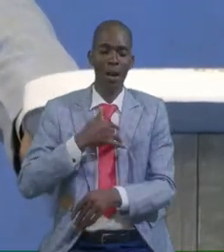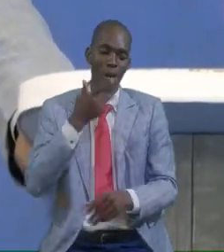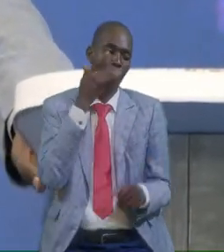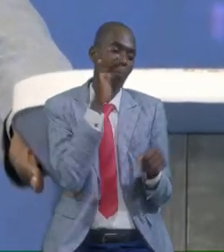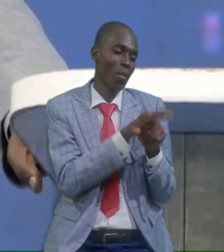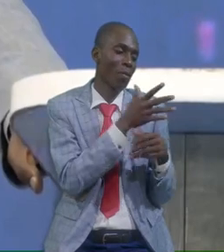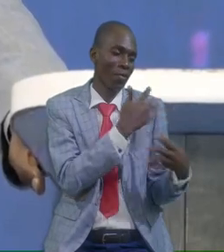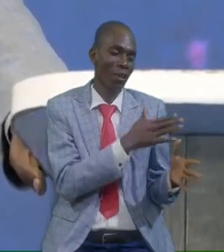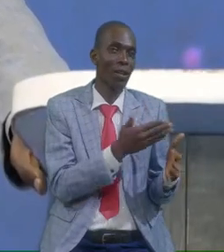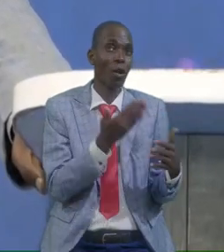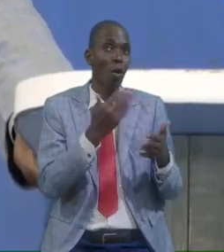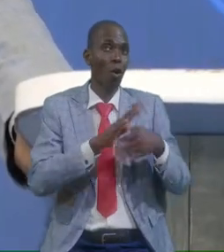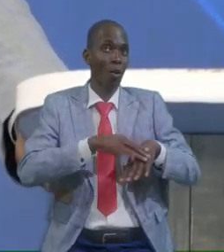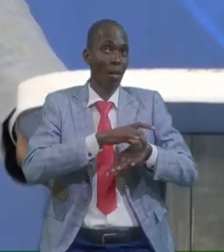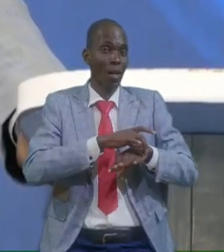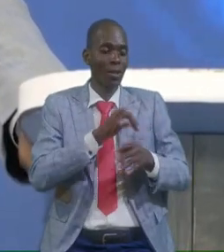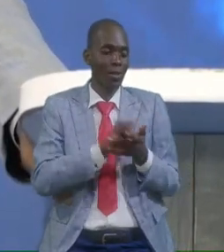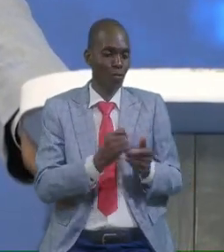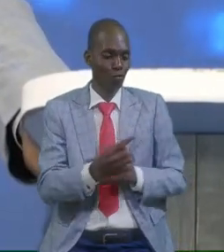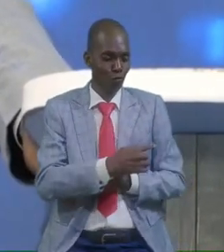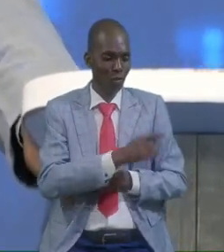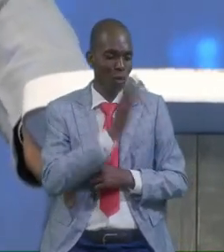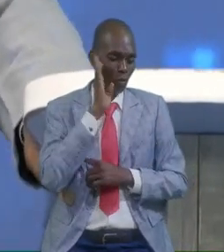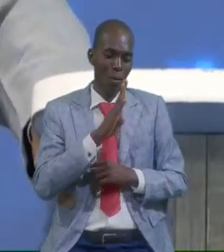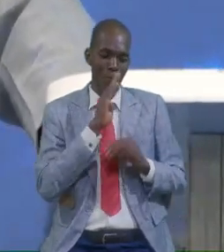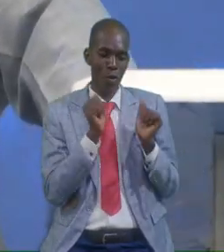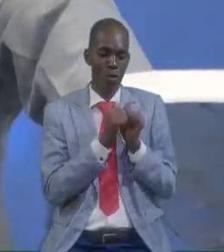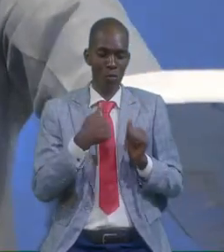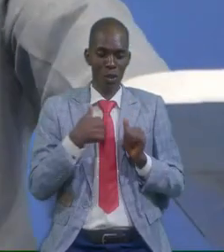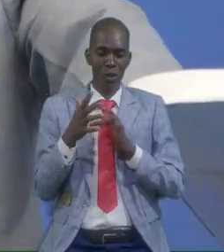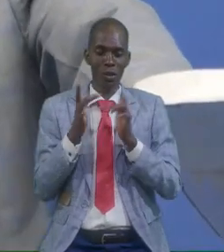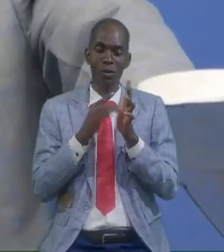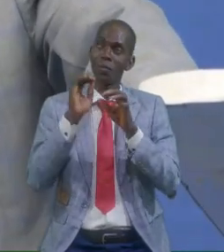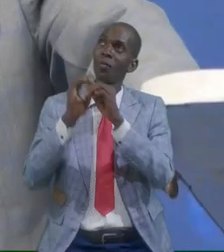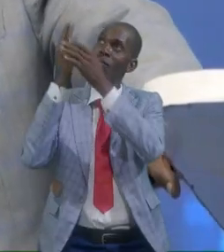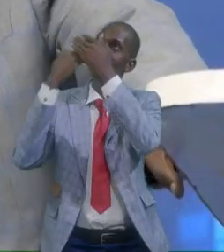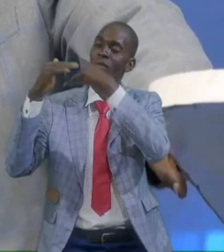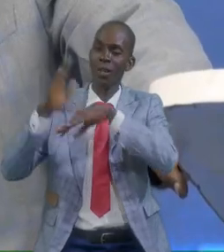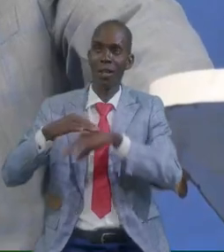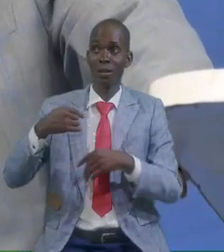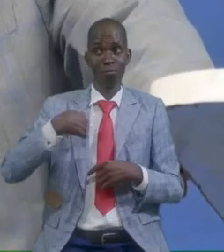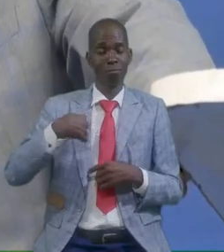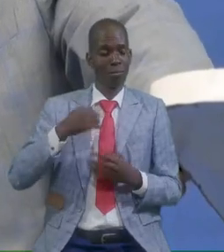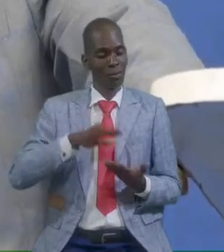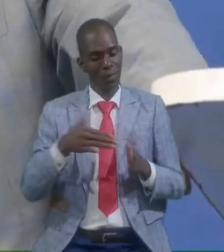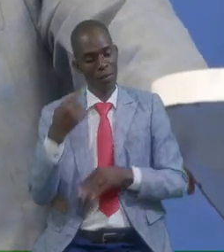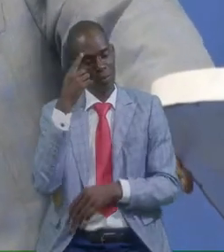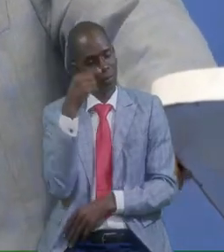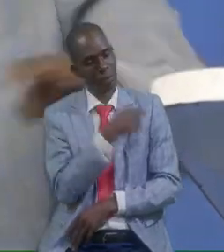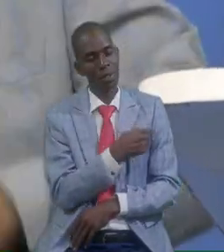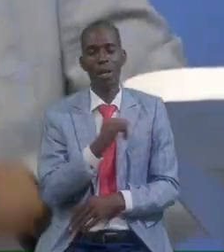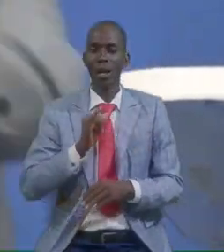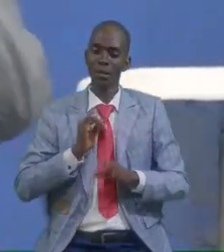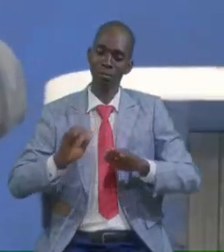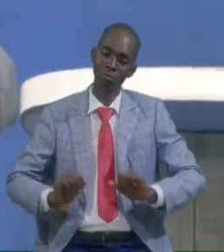today you'll be with me in paradise. I died for him. I shed my blood